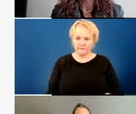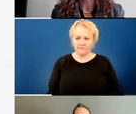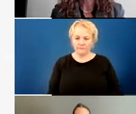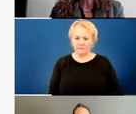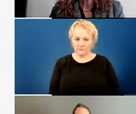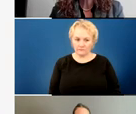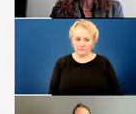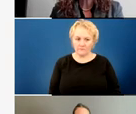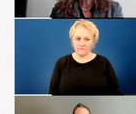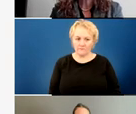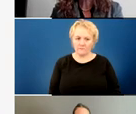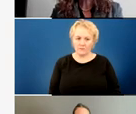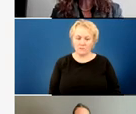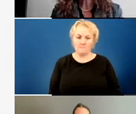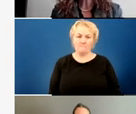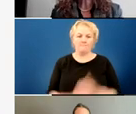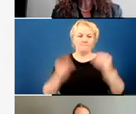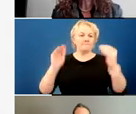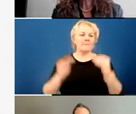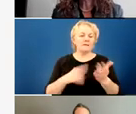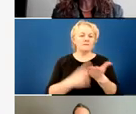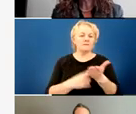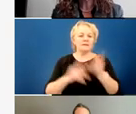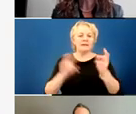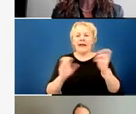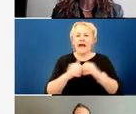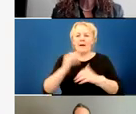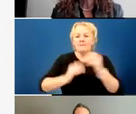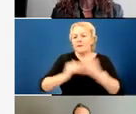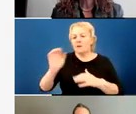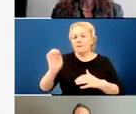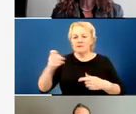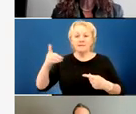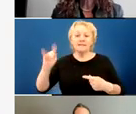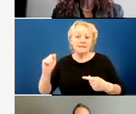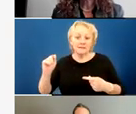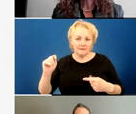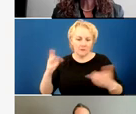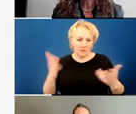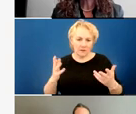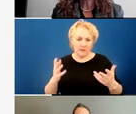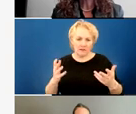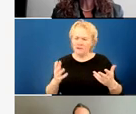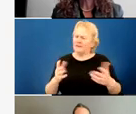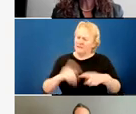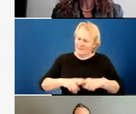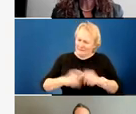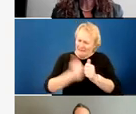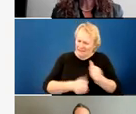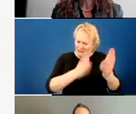There you go. So we're going to talk a little bit about building your emergency kit. You know, this is going to be an